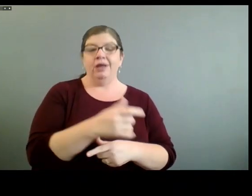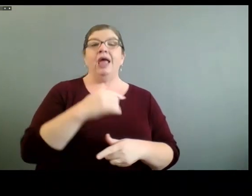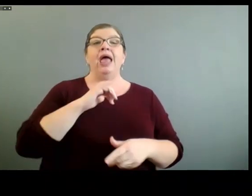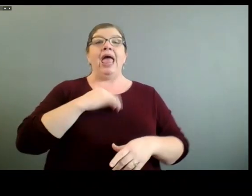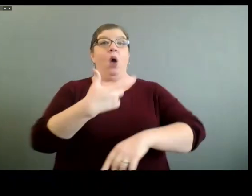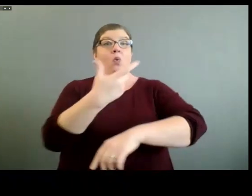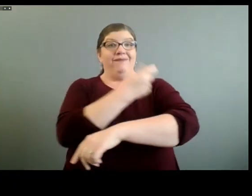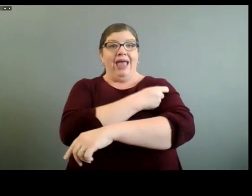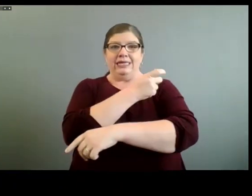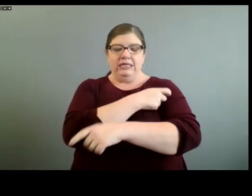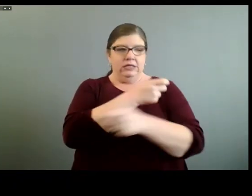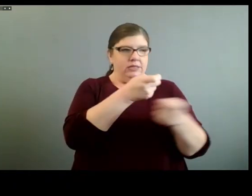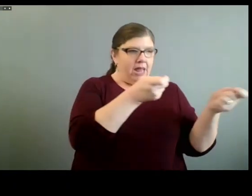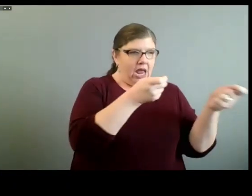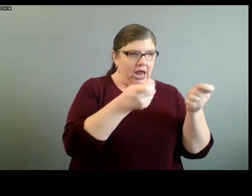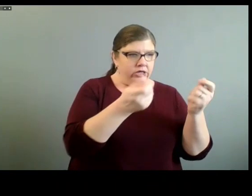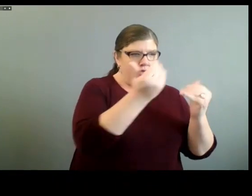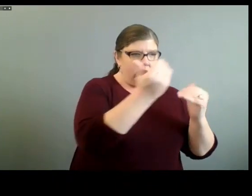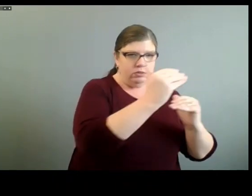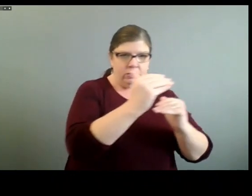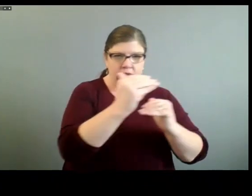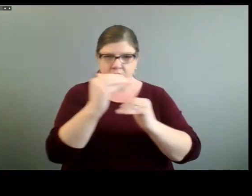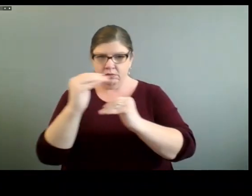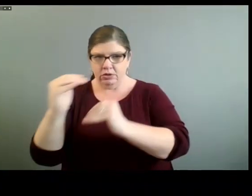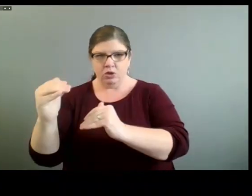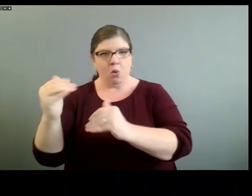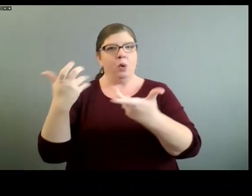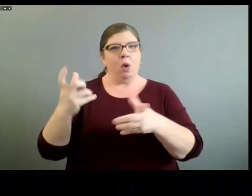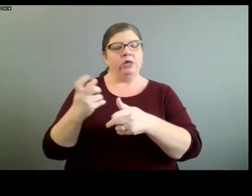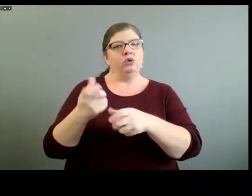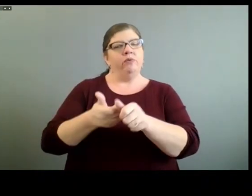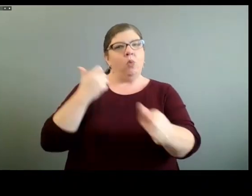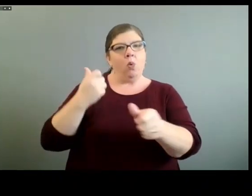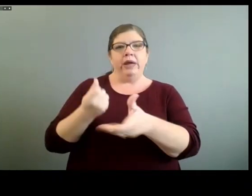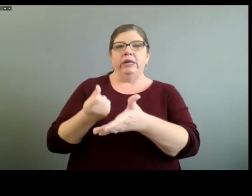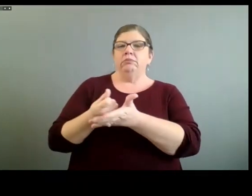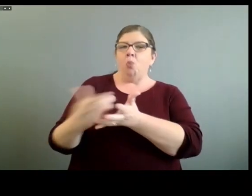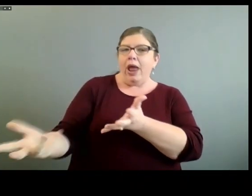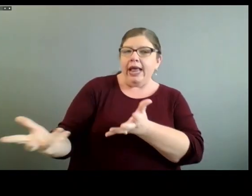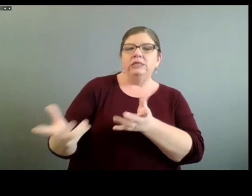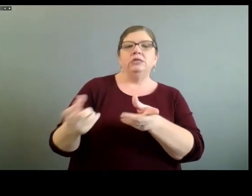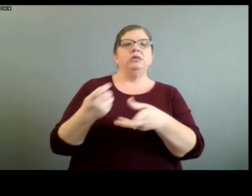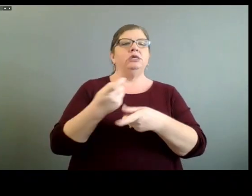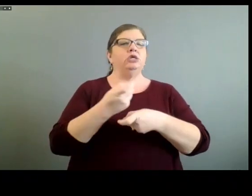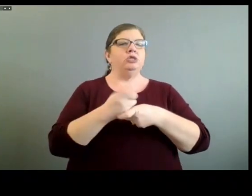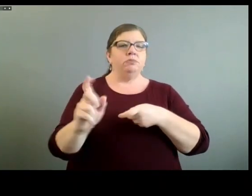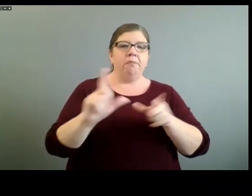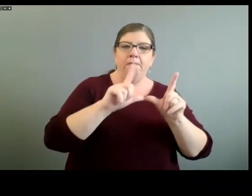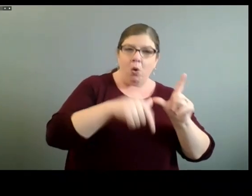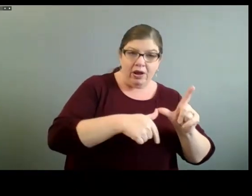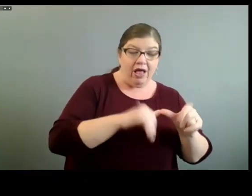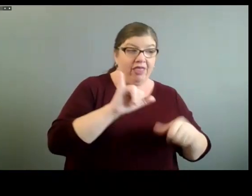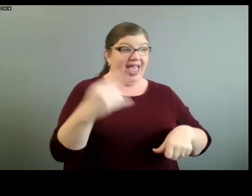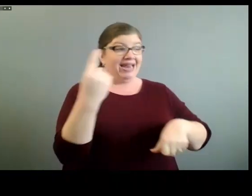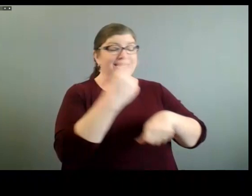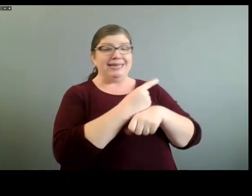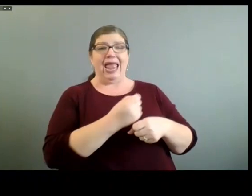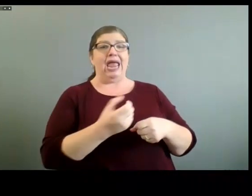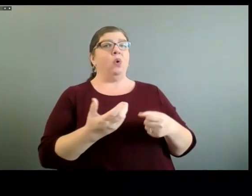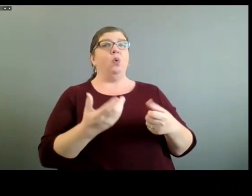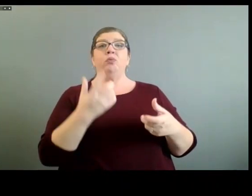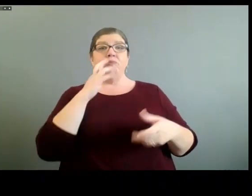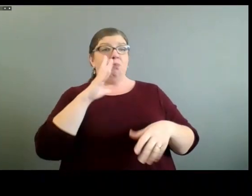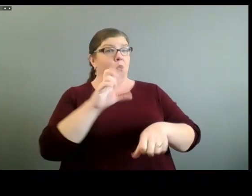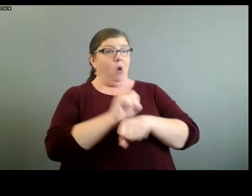vaccines very carefully to avoid spoilage and waste. On that particular day, we were booked and did not